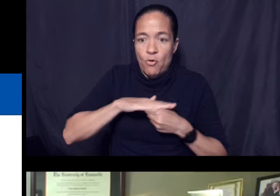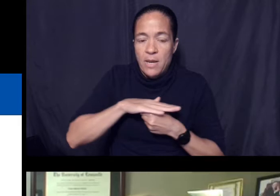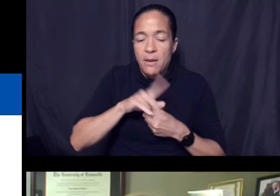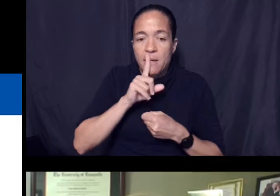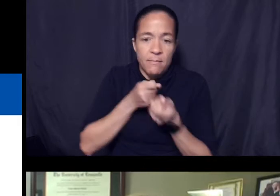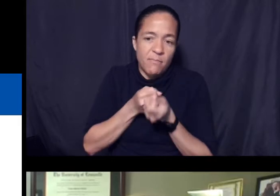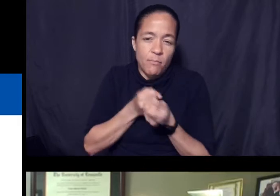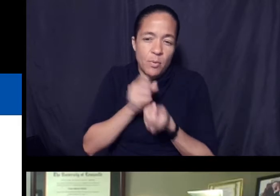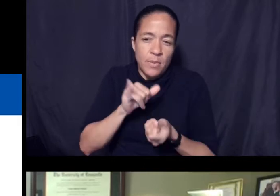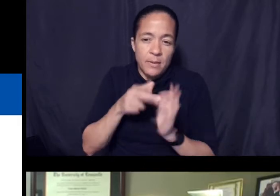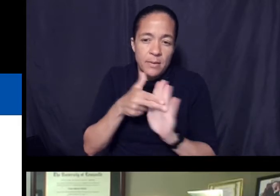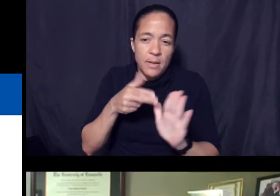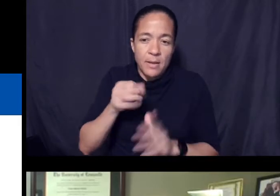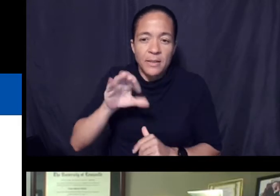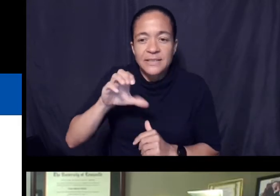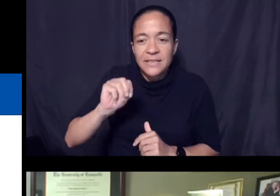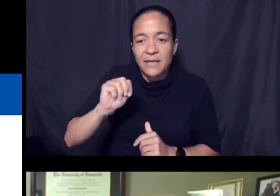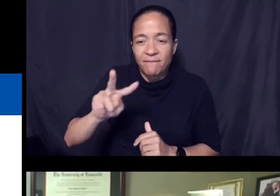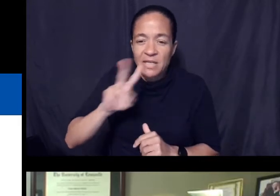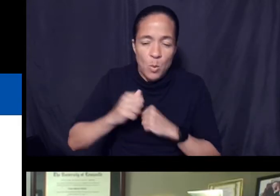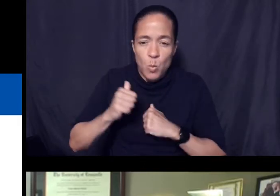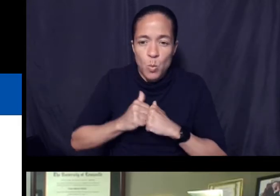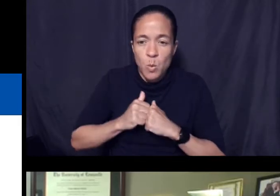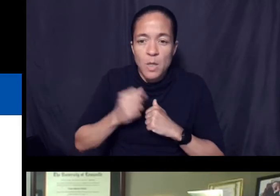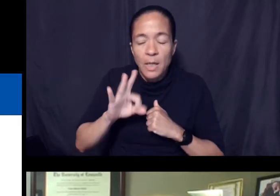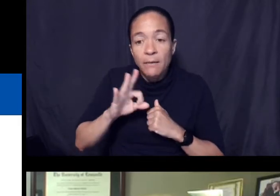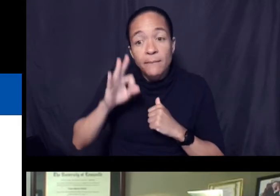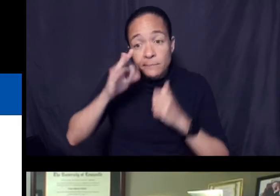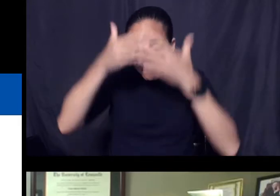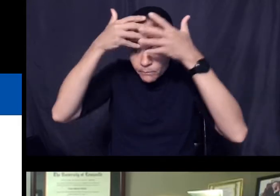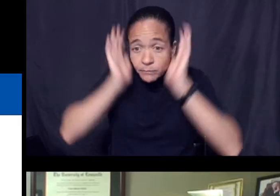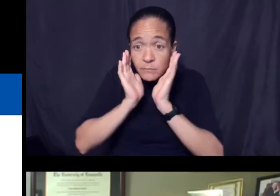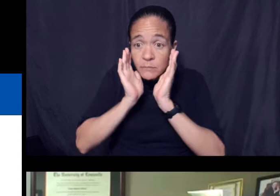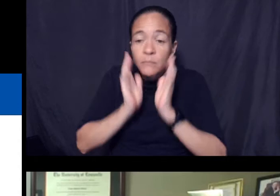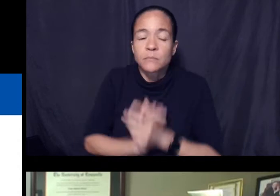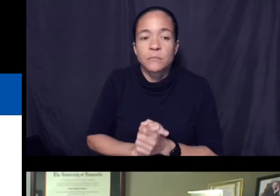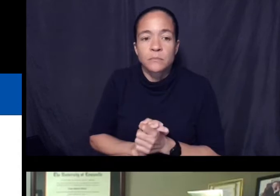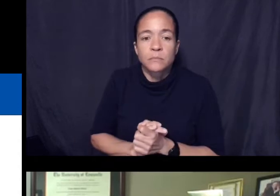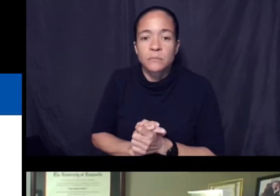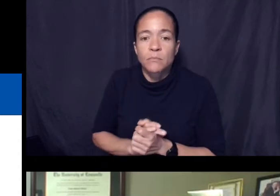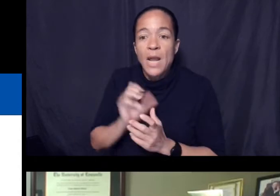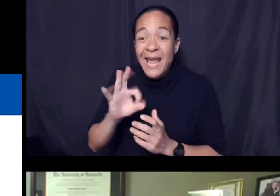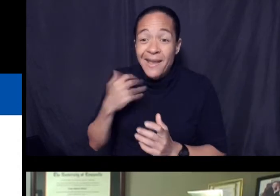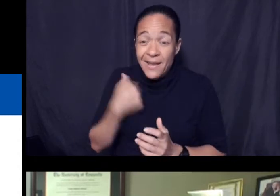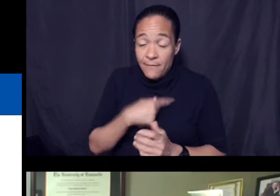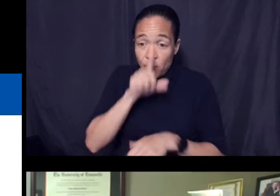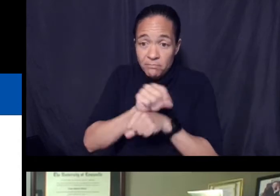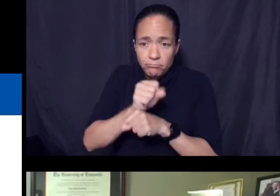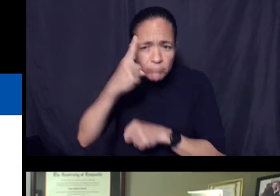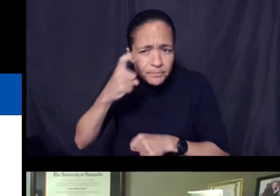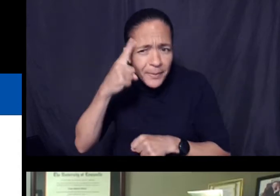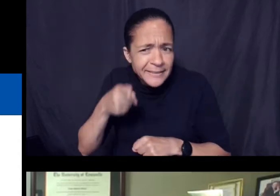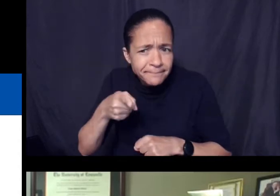is supportive of a diagnosis of CMV. In cases in which we either are highly suspicious of congenital